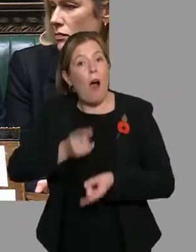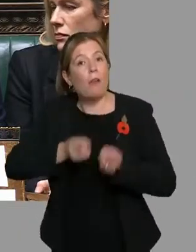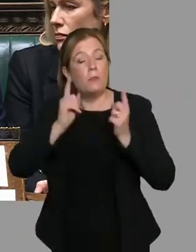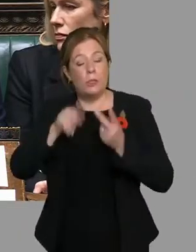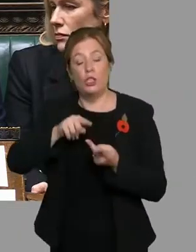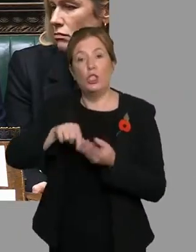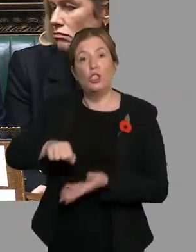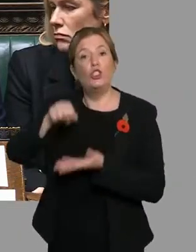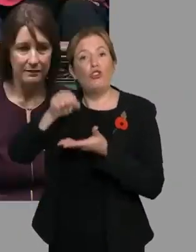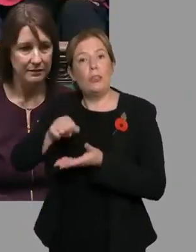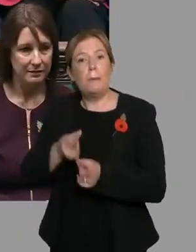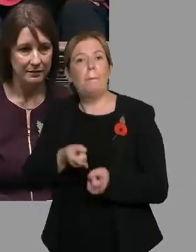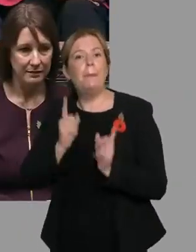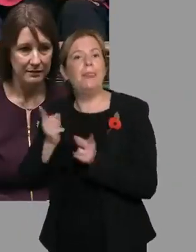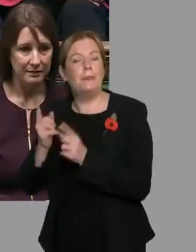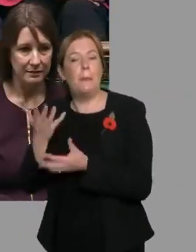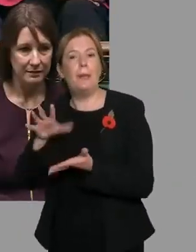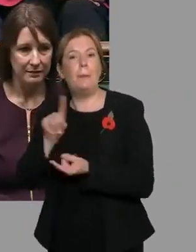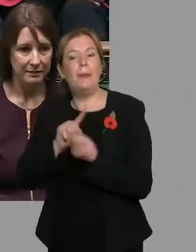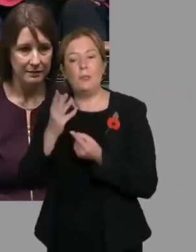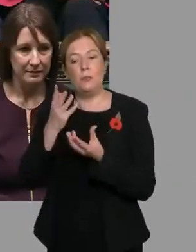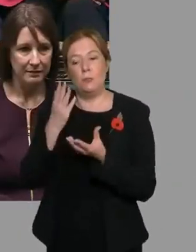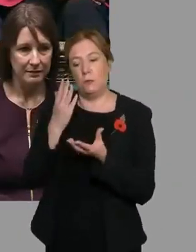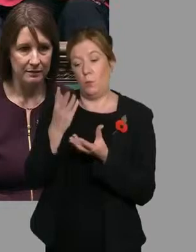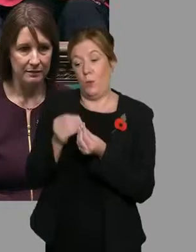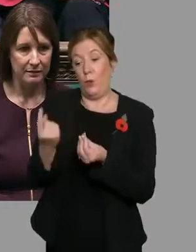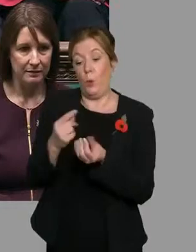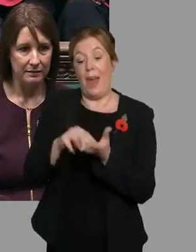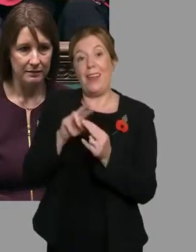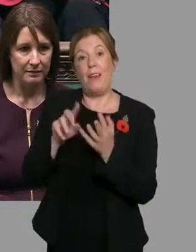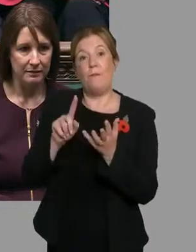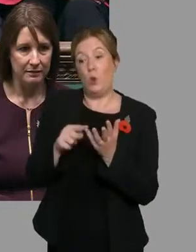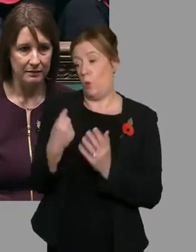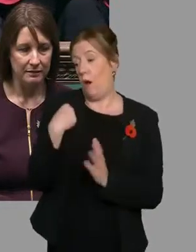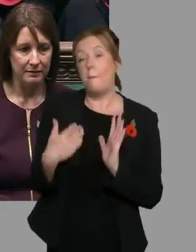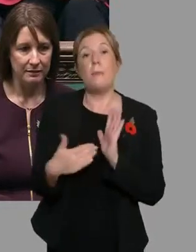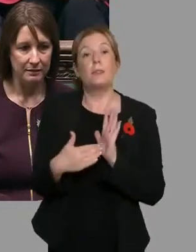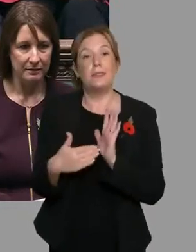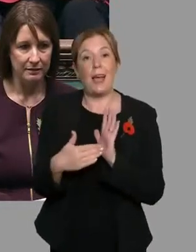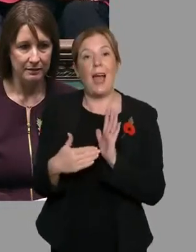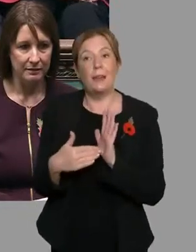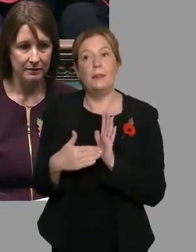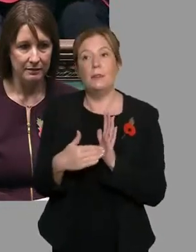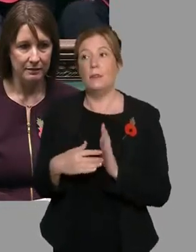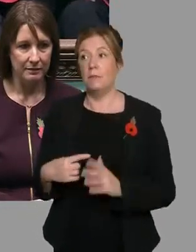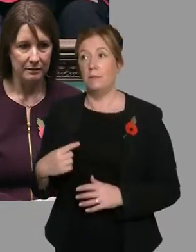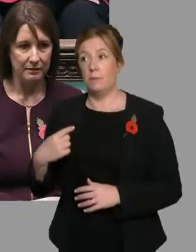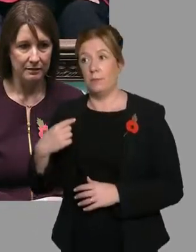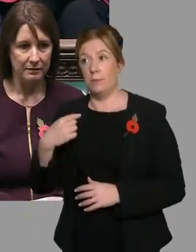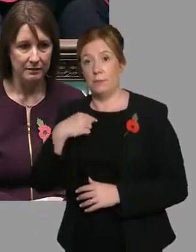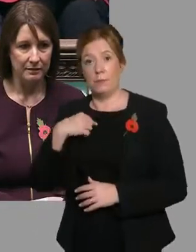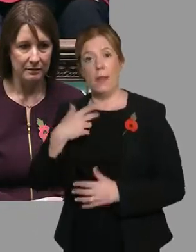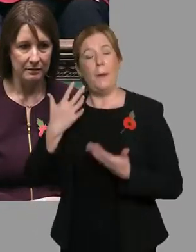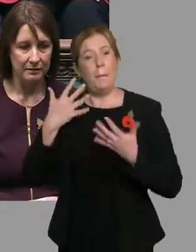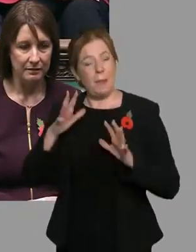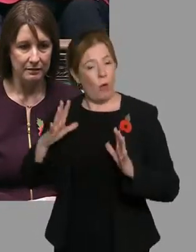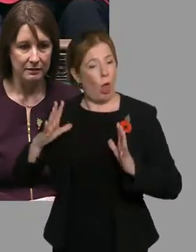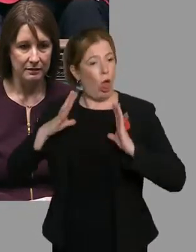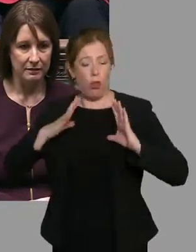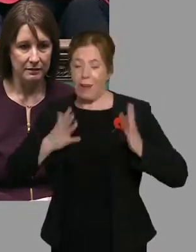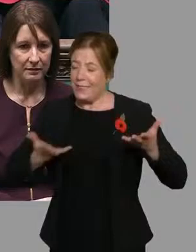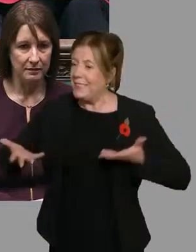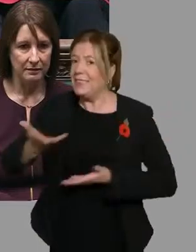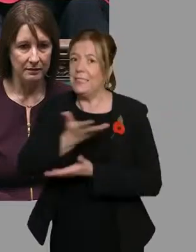of this week. We have taken a fair and balanced approach. The vast majority of